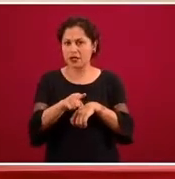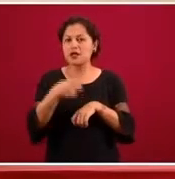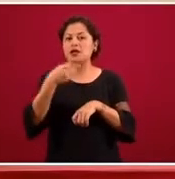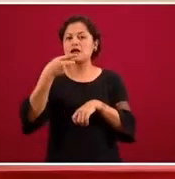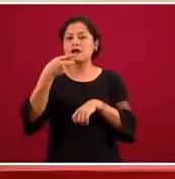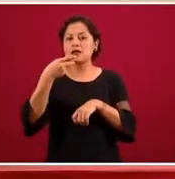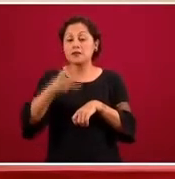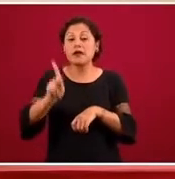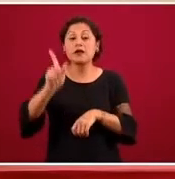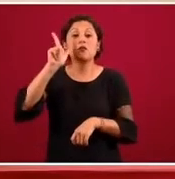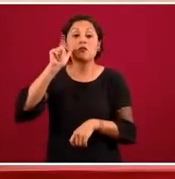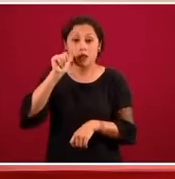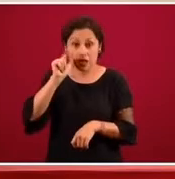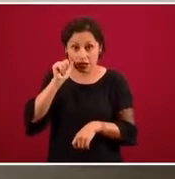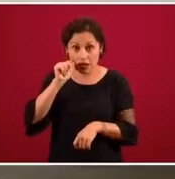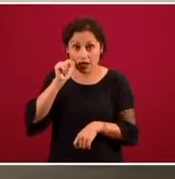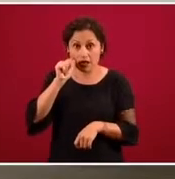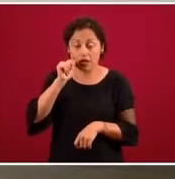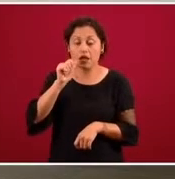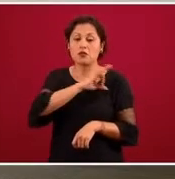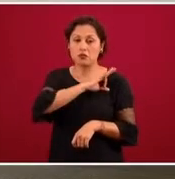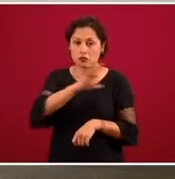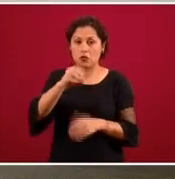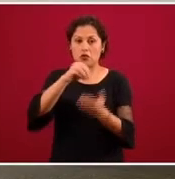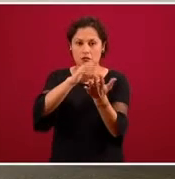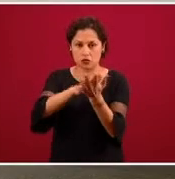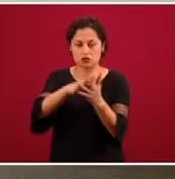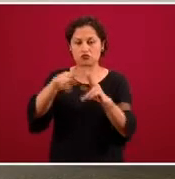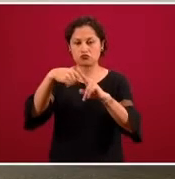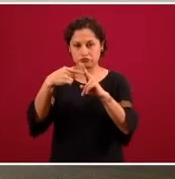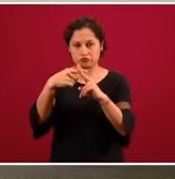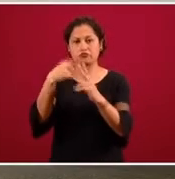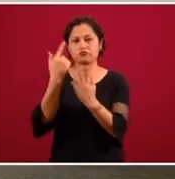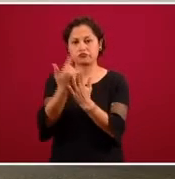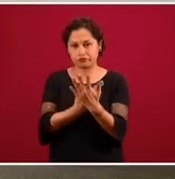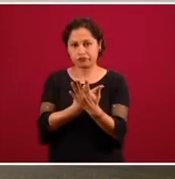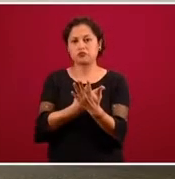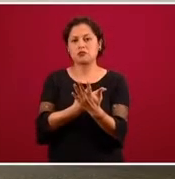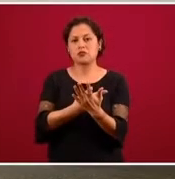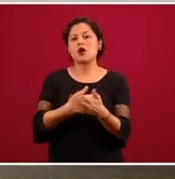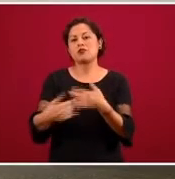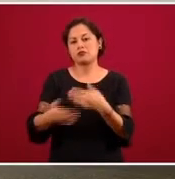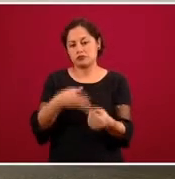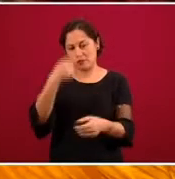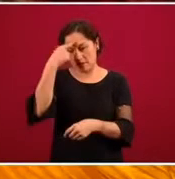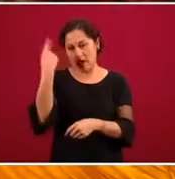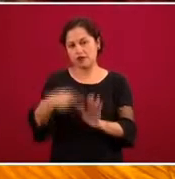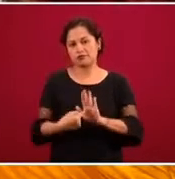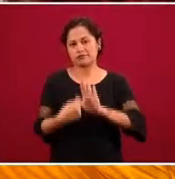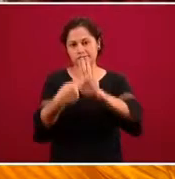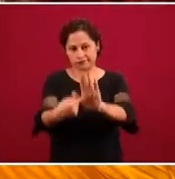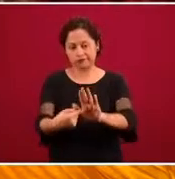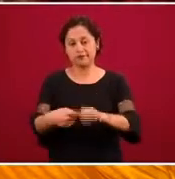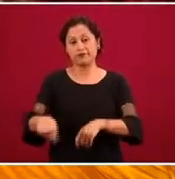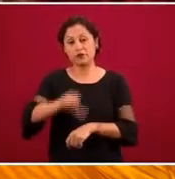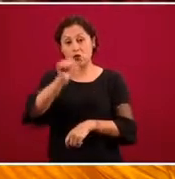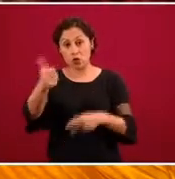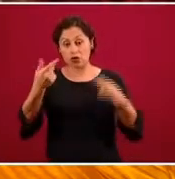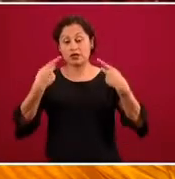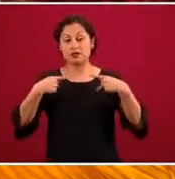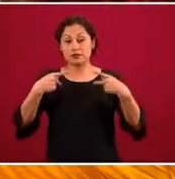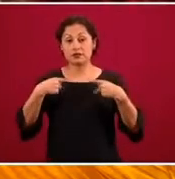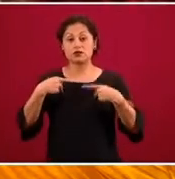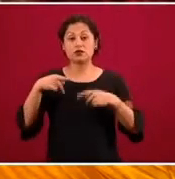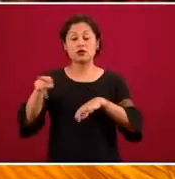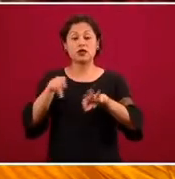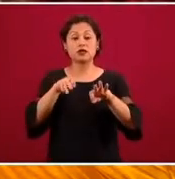tomorrow, Tuesday, I'll be updating this information specifically. And when it comes to the health